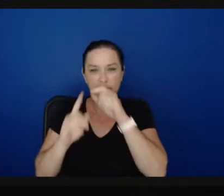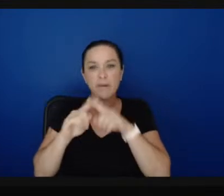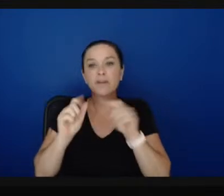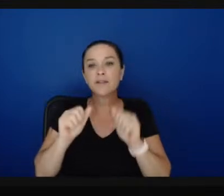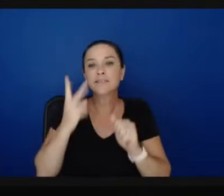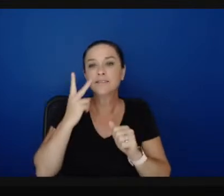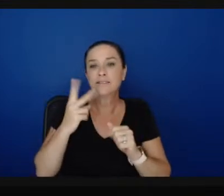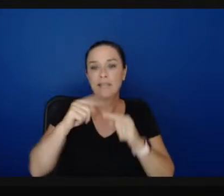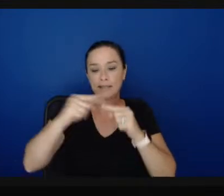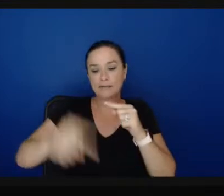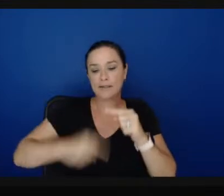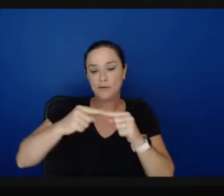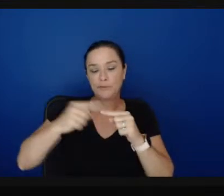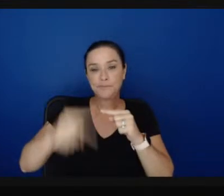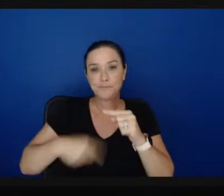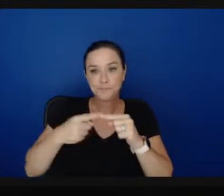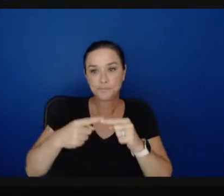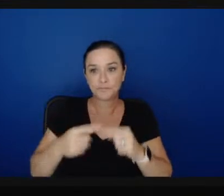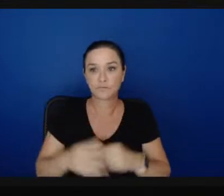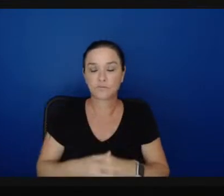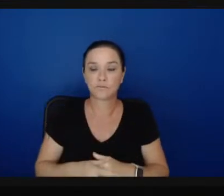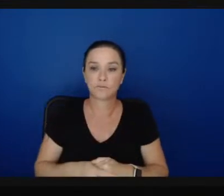again coming through.